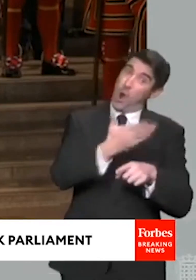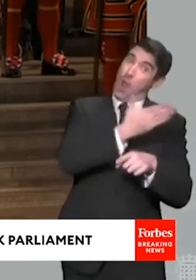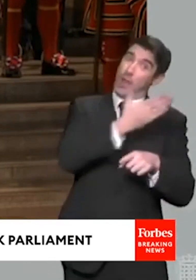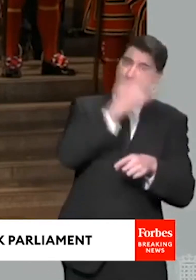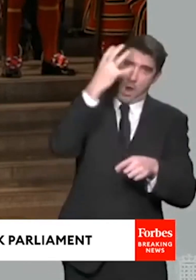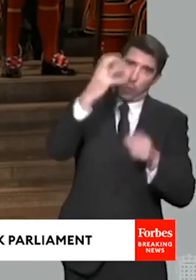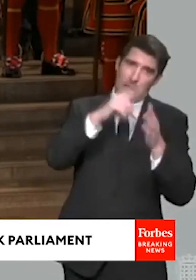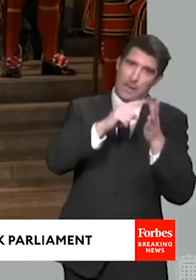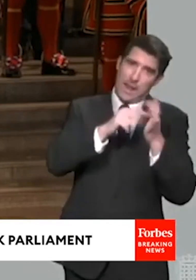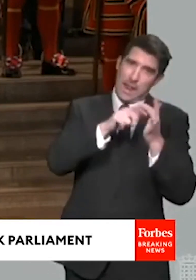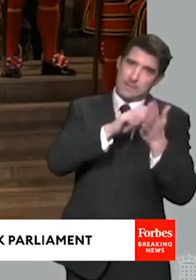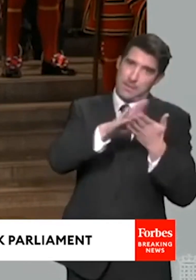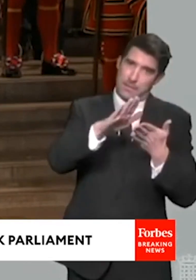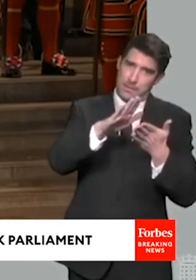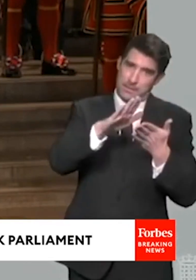living.